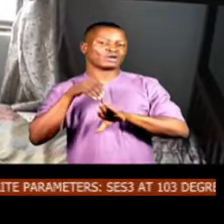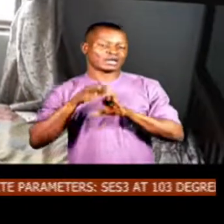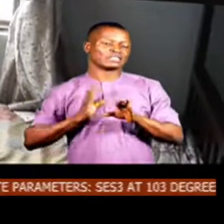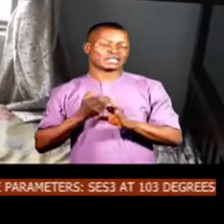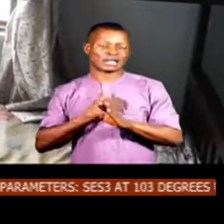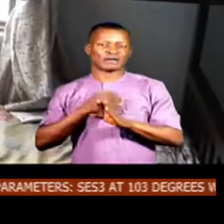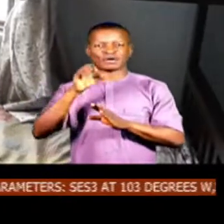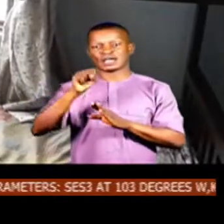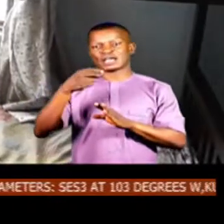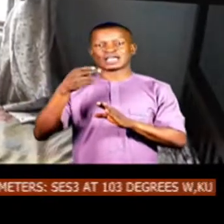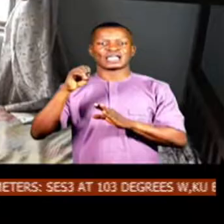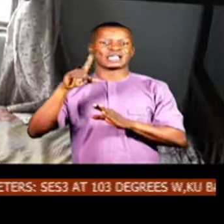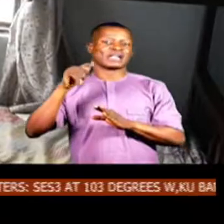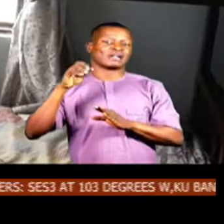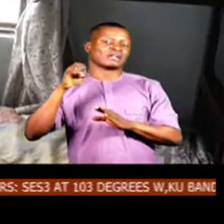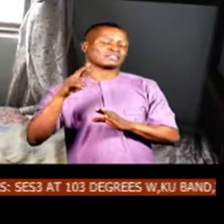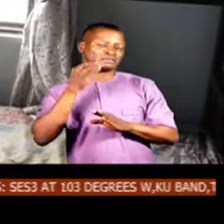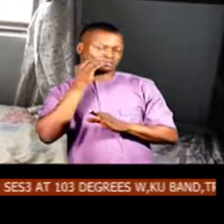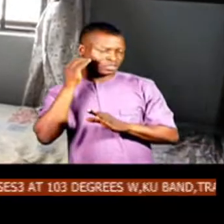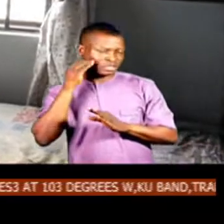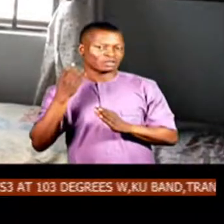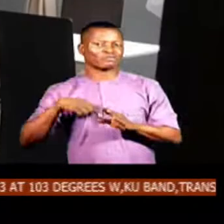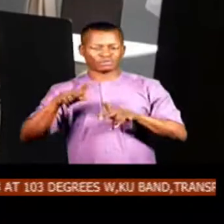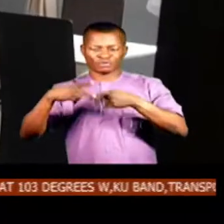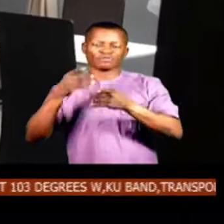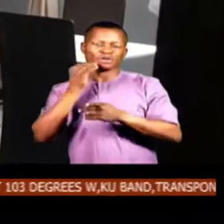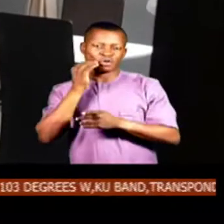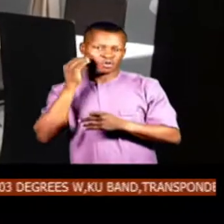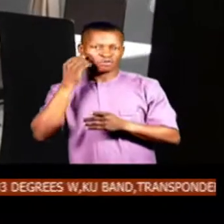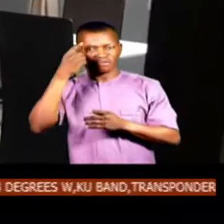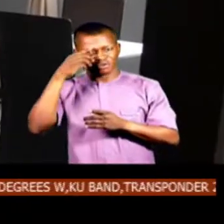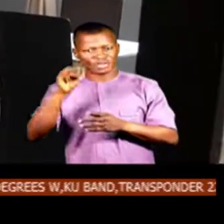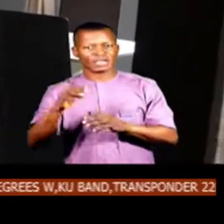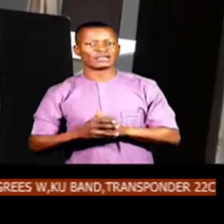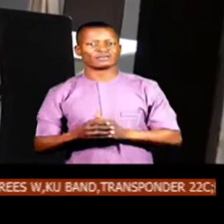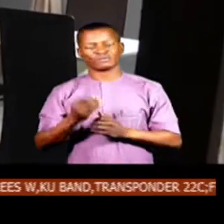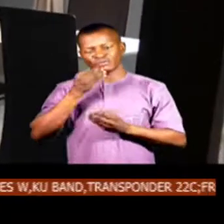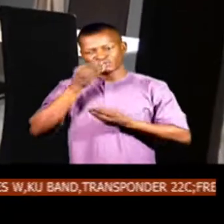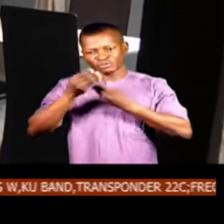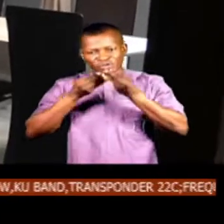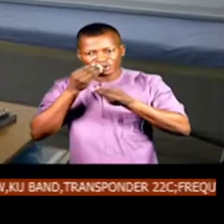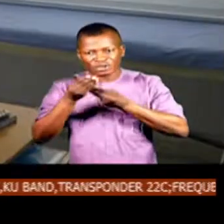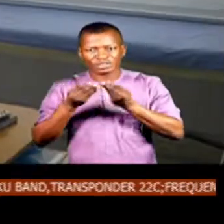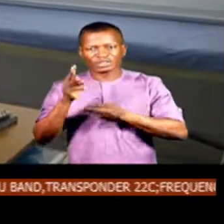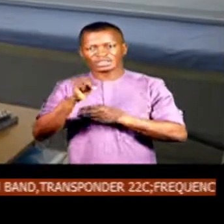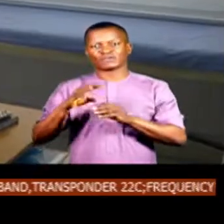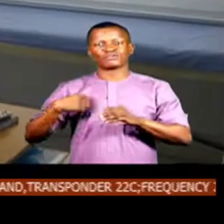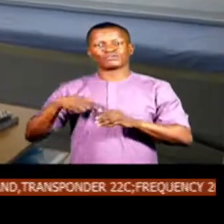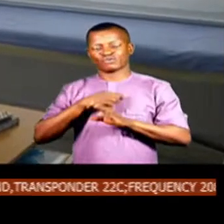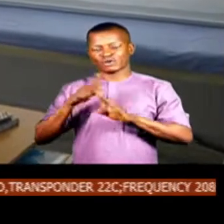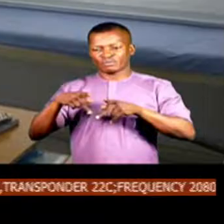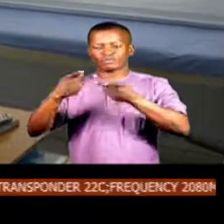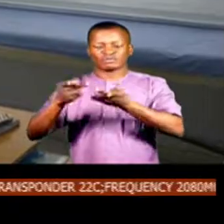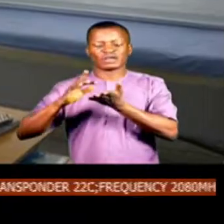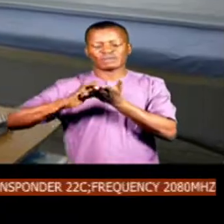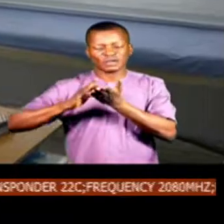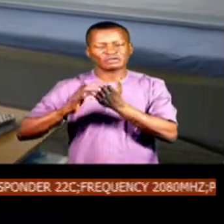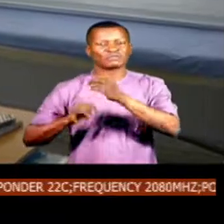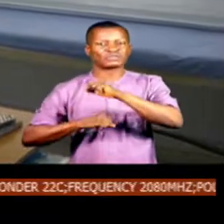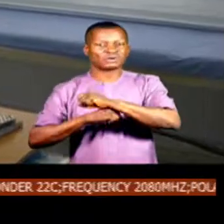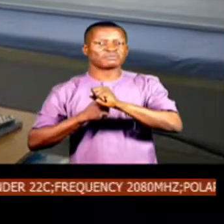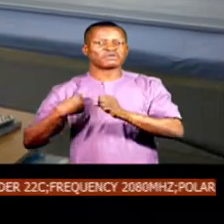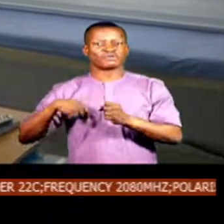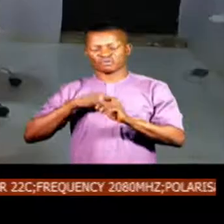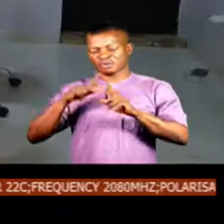our shelter, we of course provide a roof over their head, we clothe them, we feed them, we provide